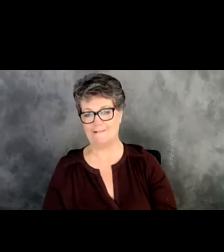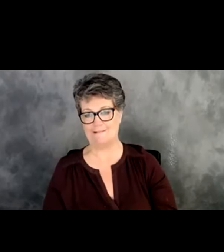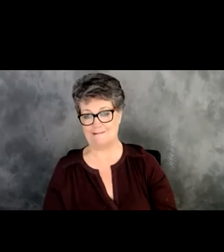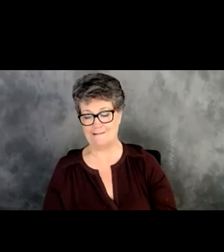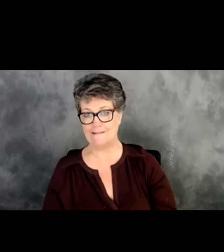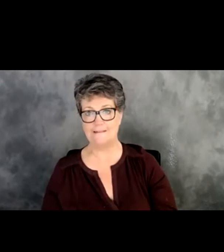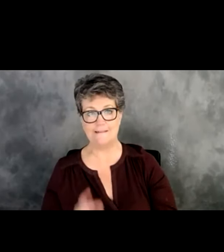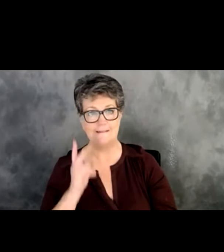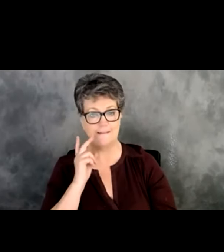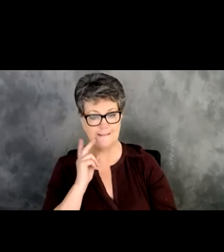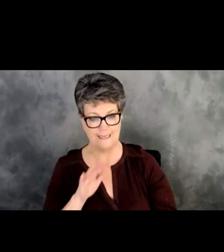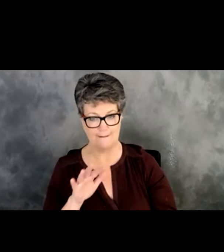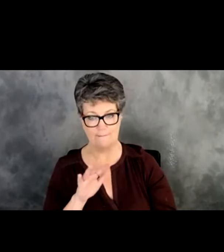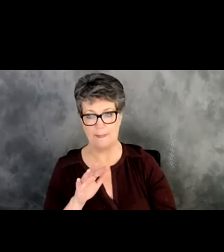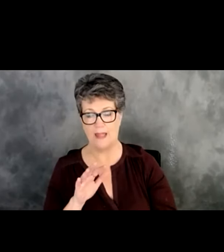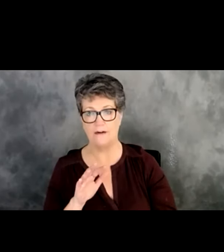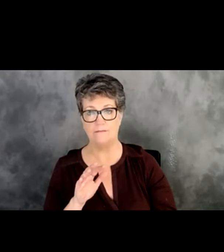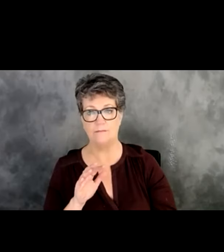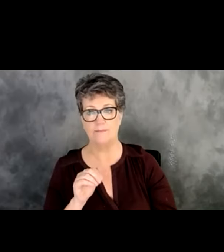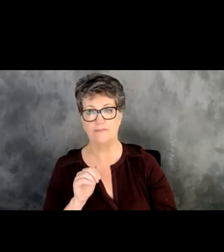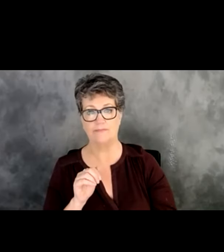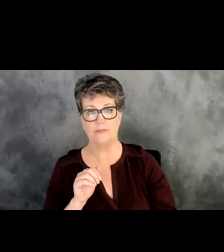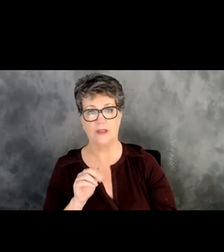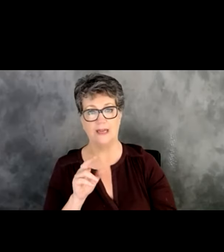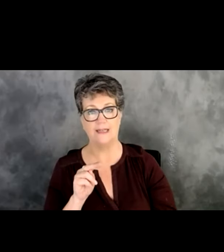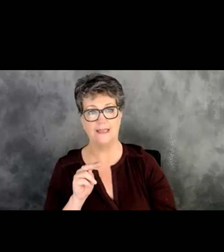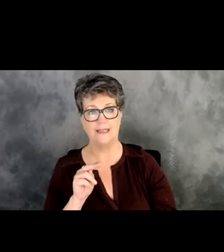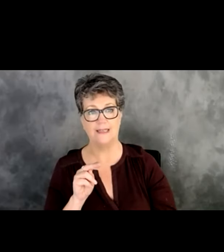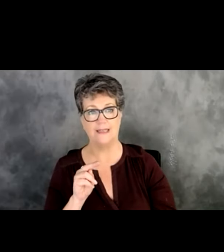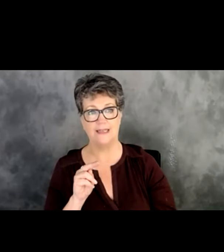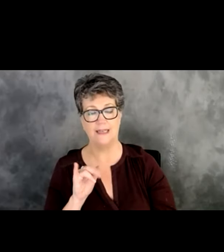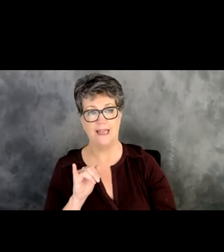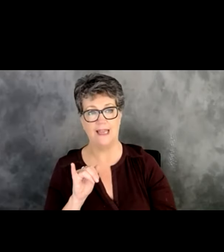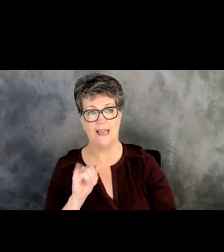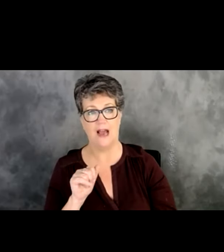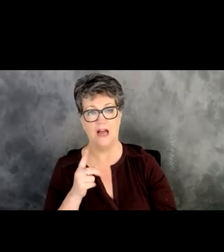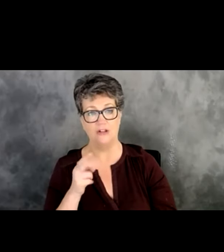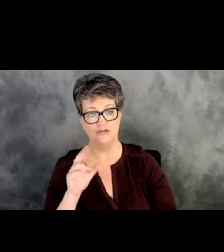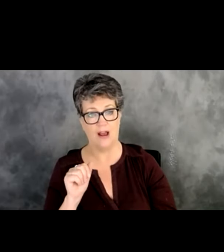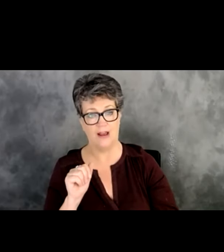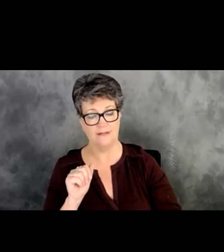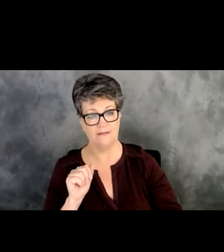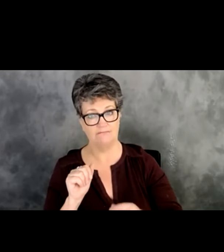Let's see. Leandra, are you on? Would you like to give an update on the committee you've been working on?